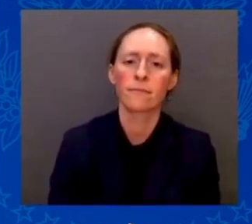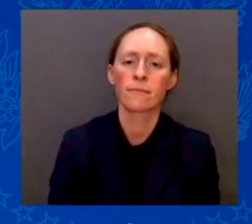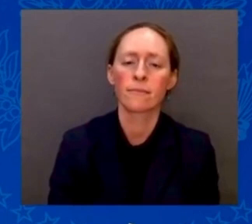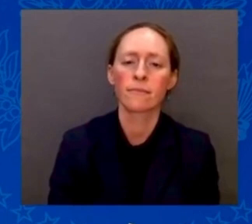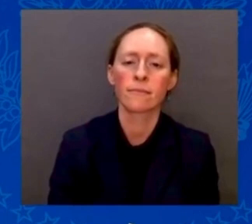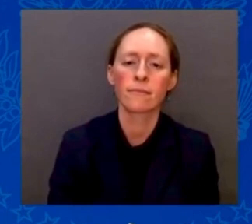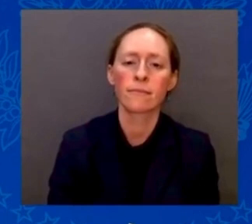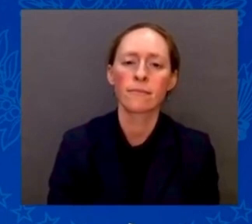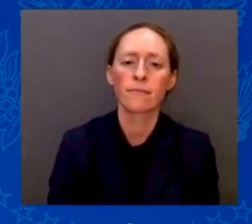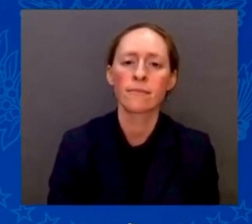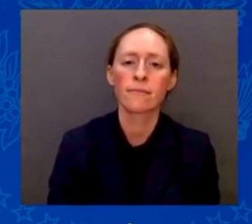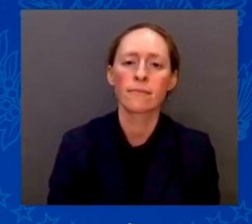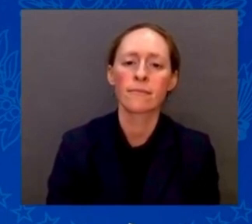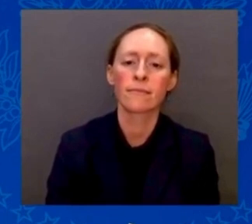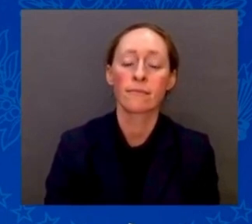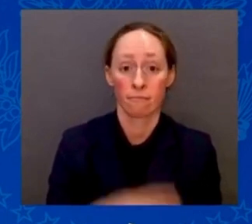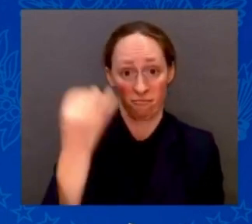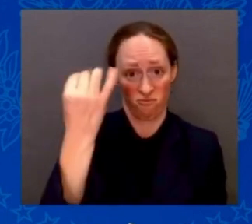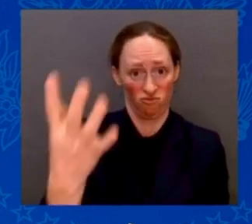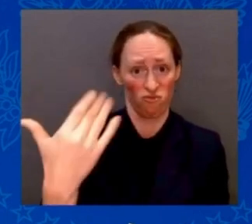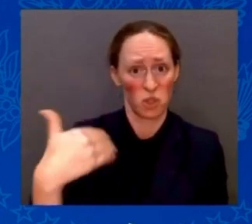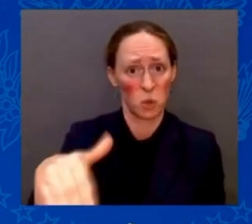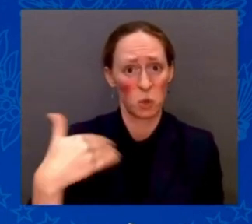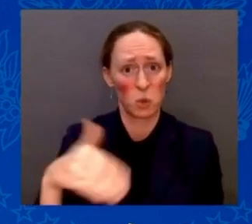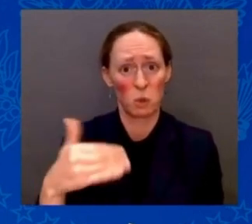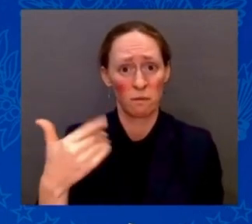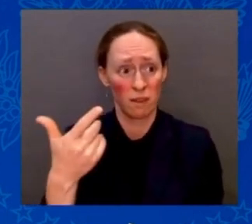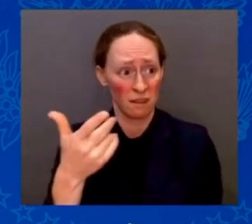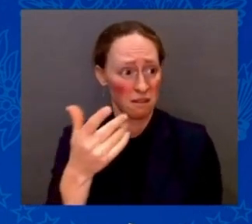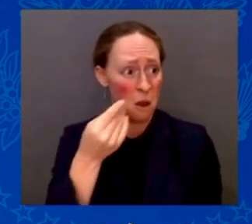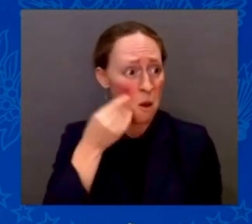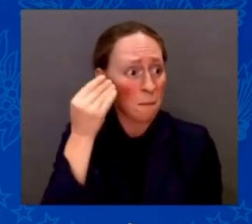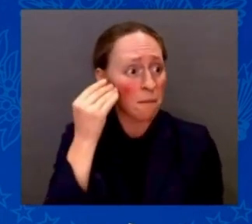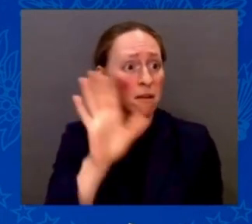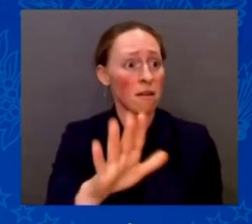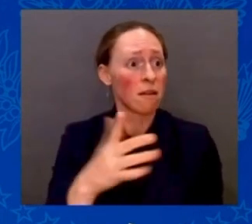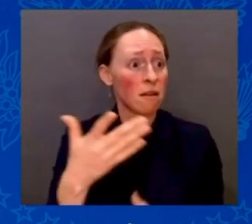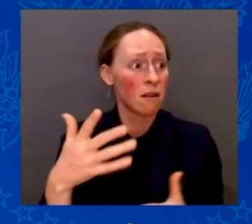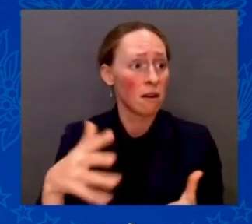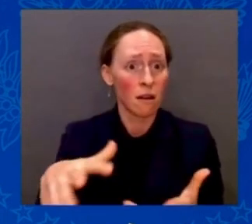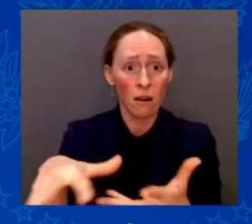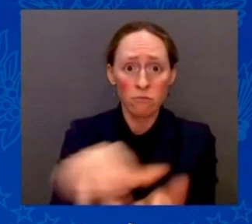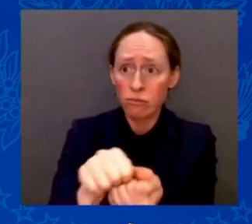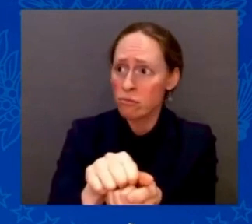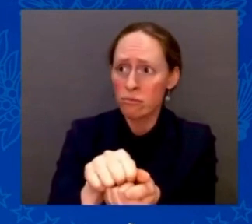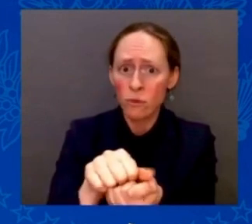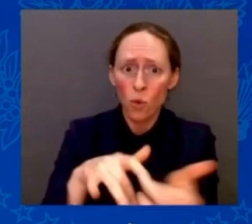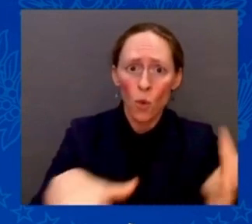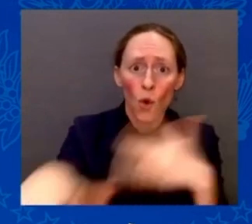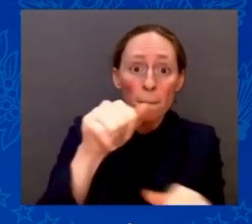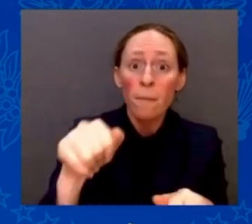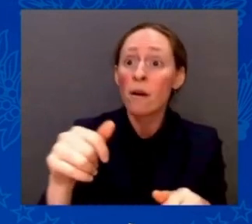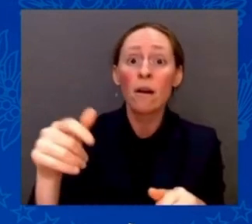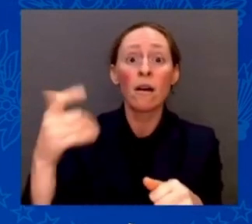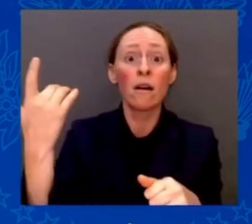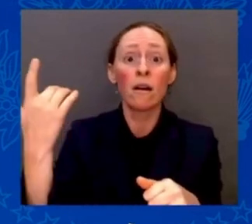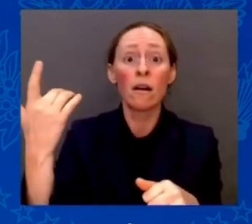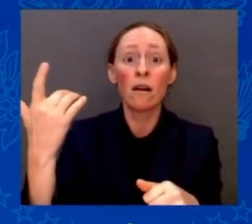you are a fire that's taken your home away, when your school has been destroyed and there's no way